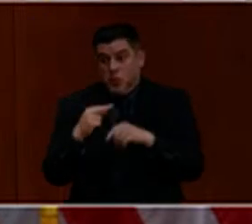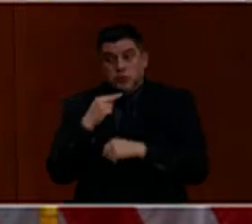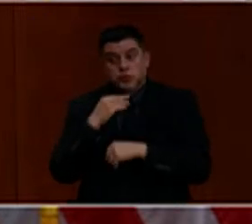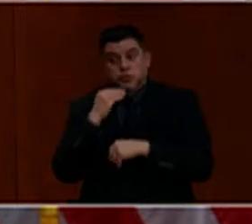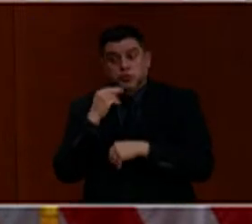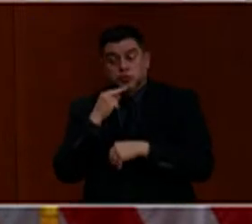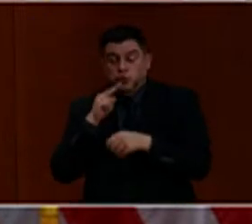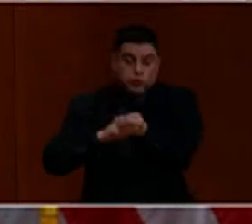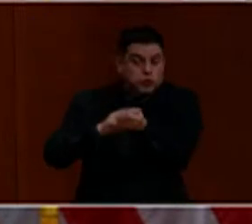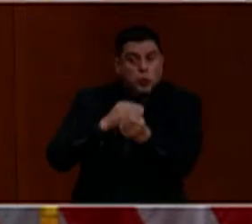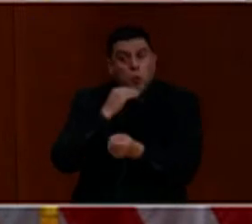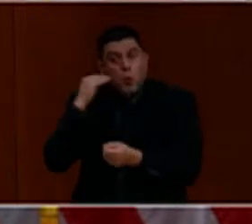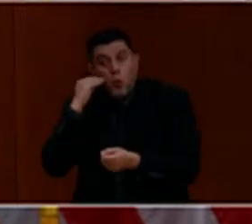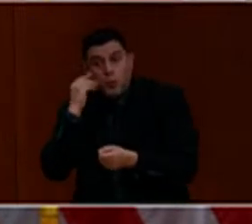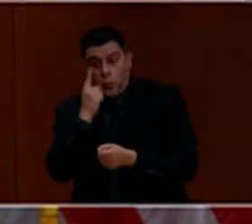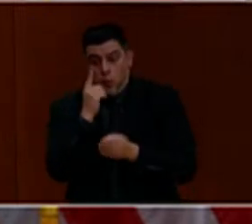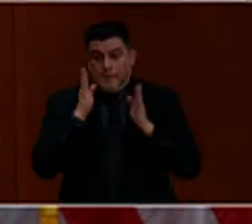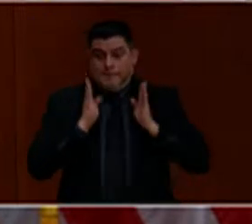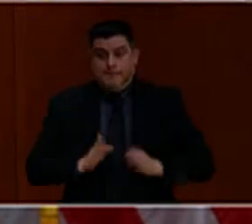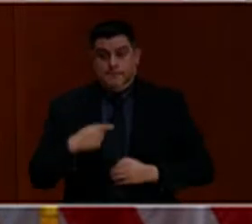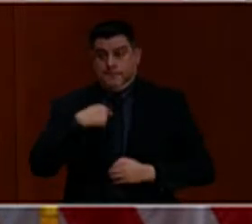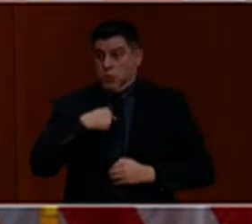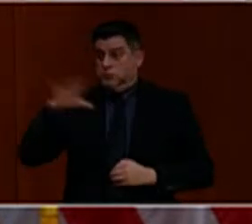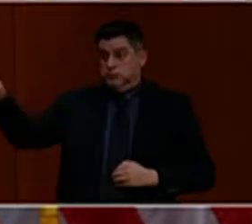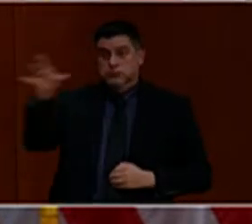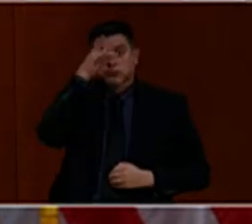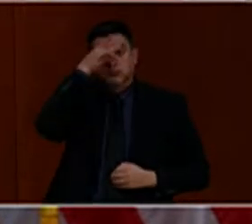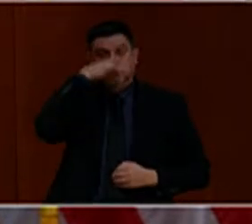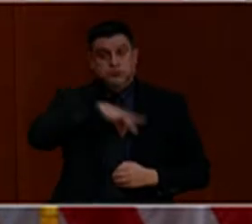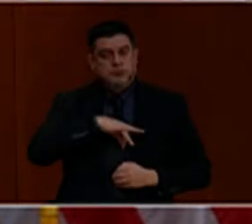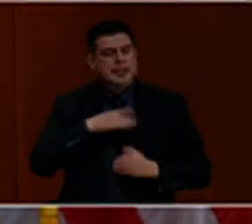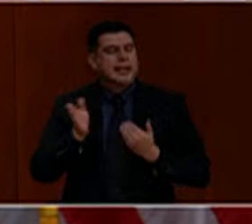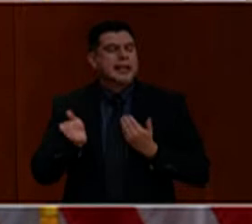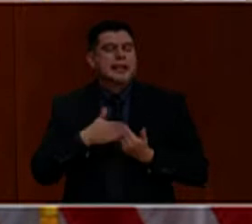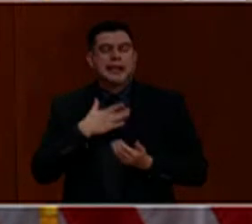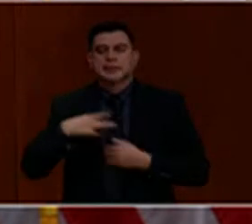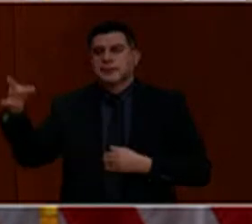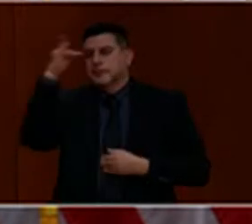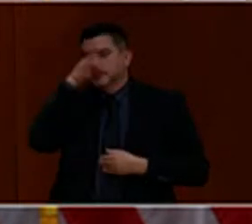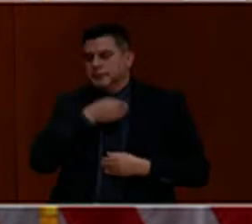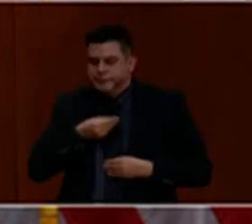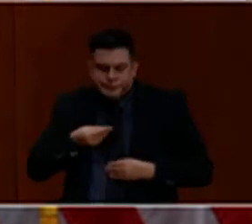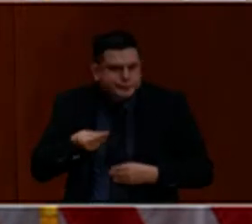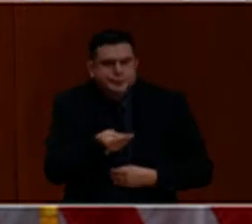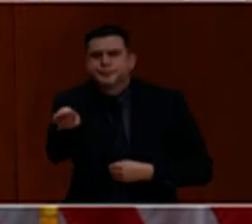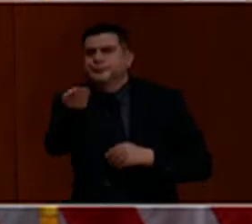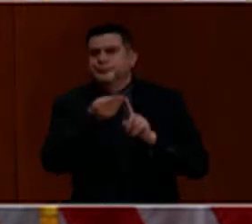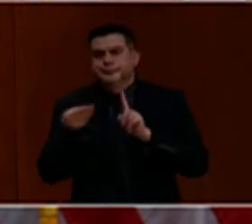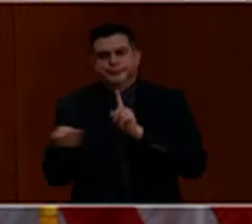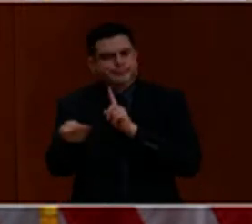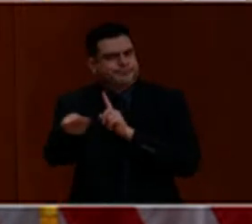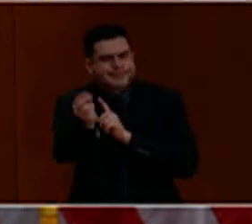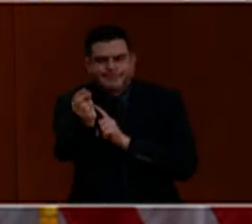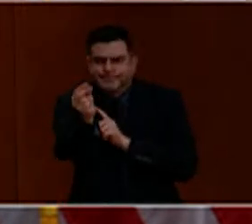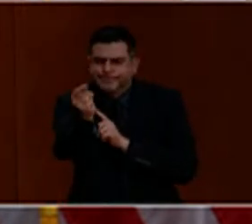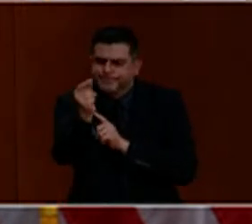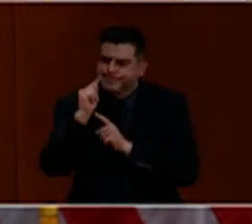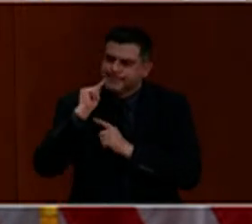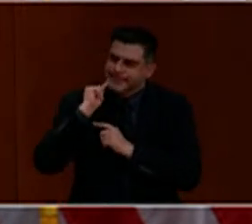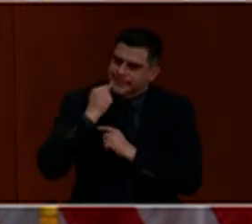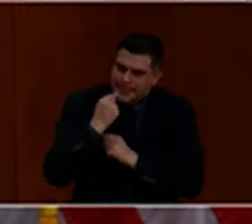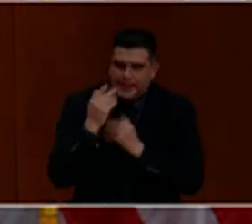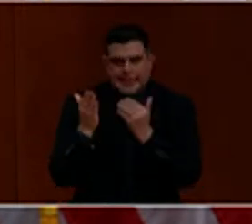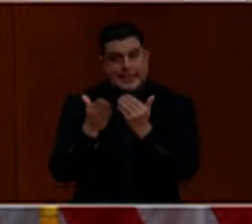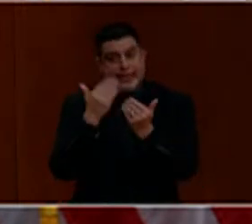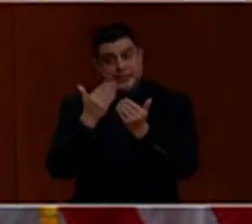And if you can't get a handle on it, then you end up in a really significant situation. So this allows for that appropriate